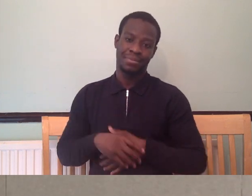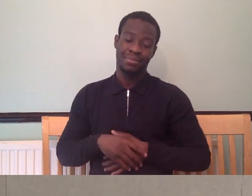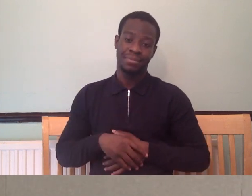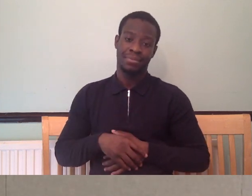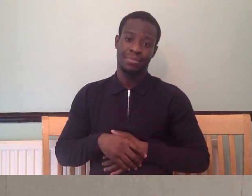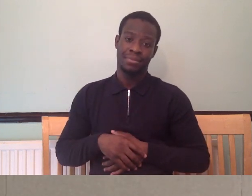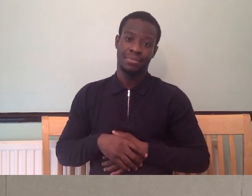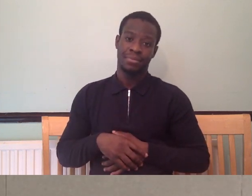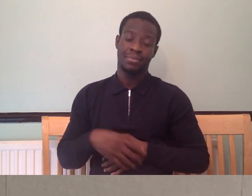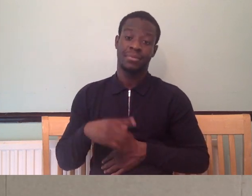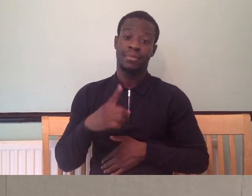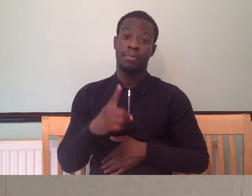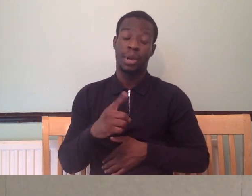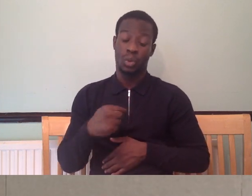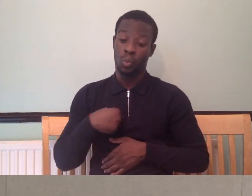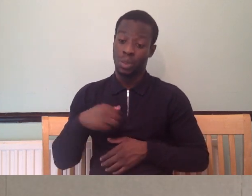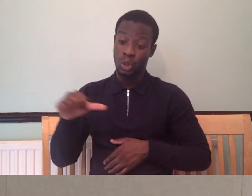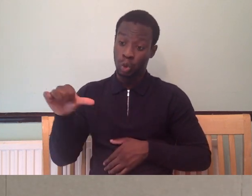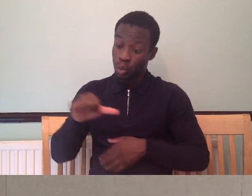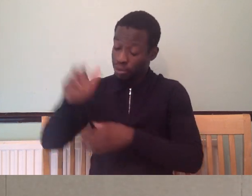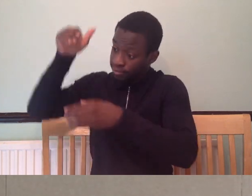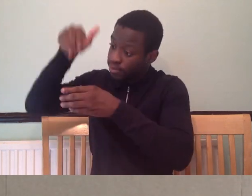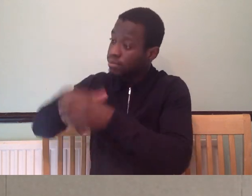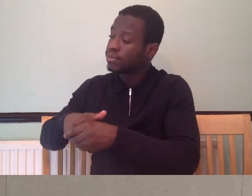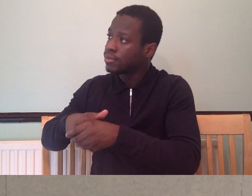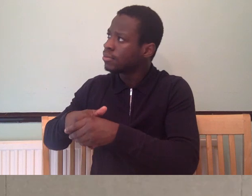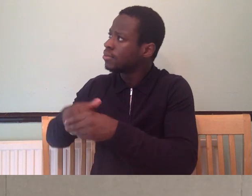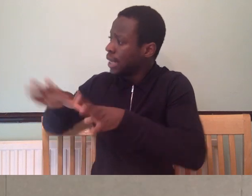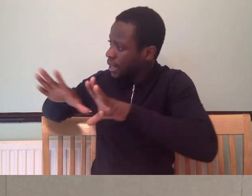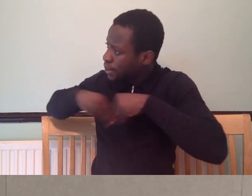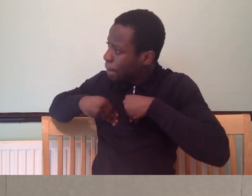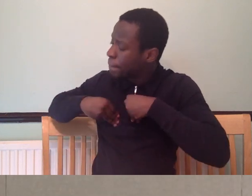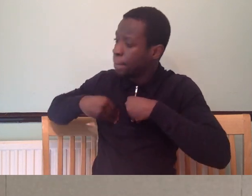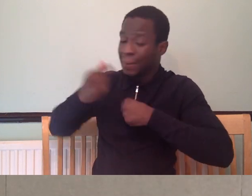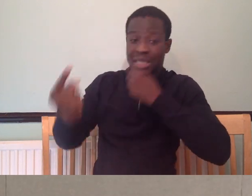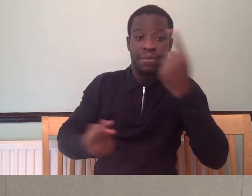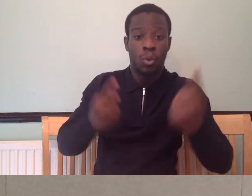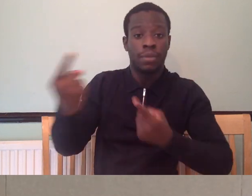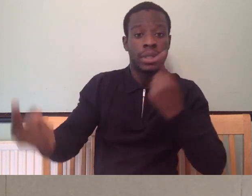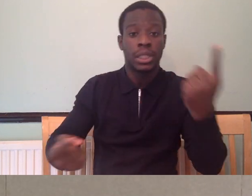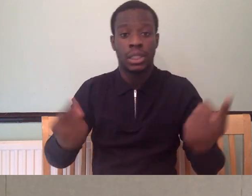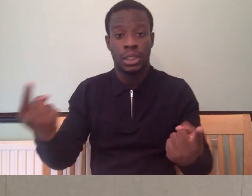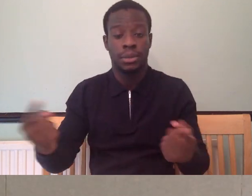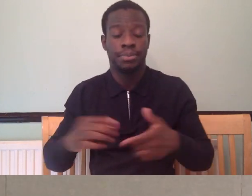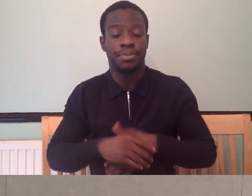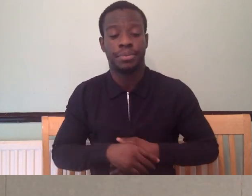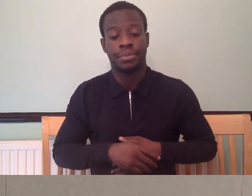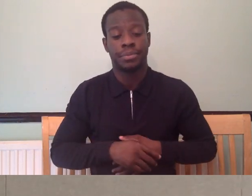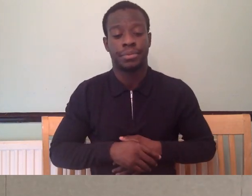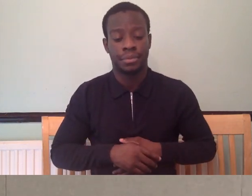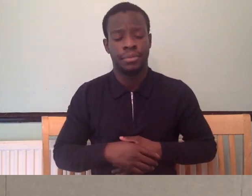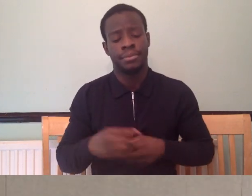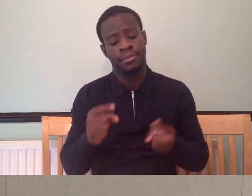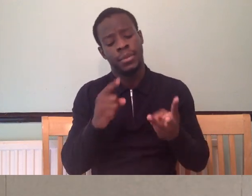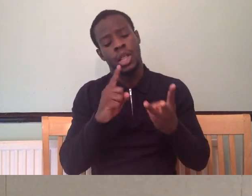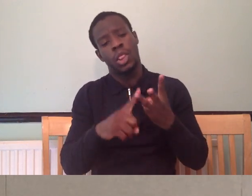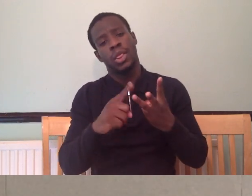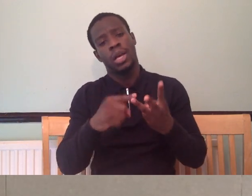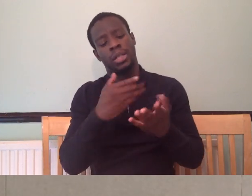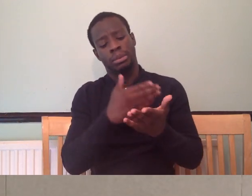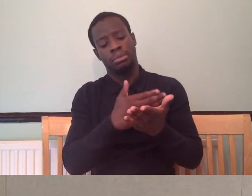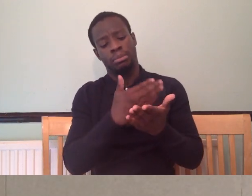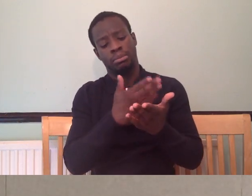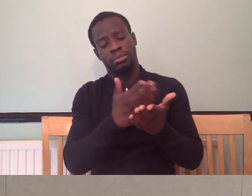but it's something that ought to be embraced by each and every one of us. And the third aspect to this